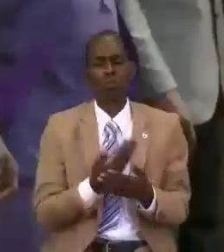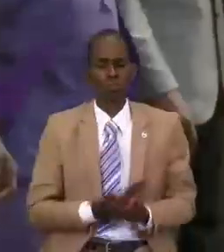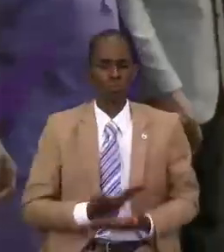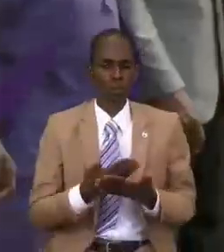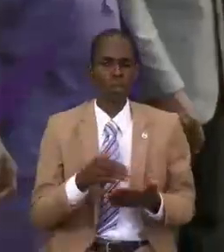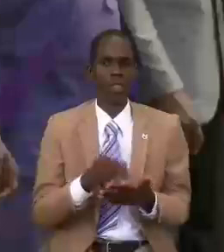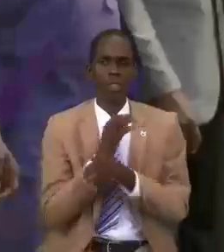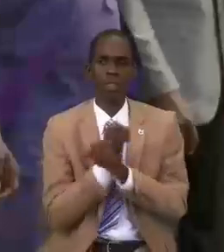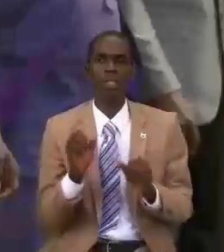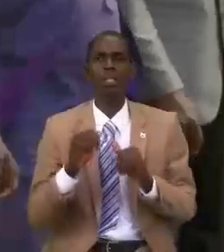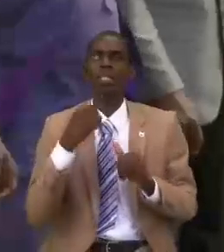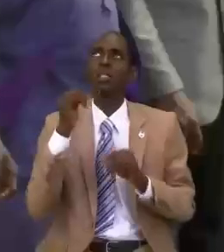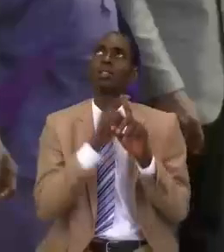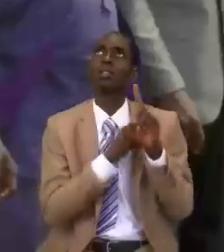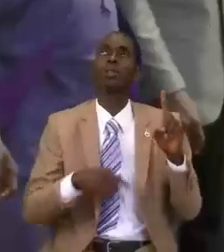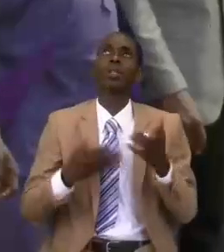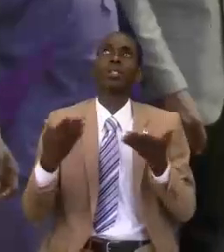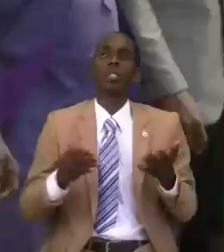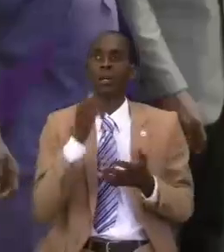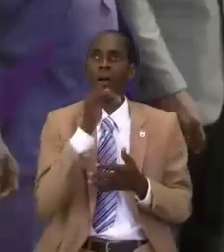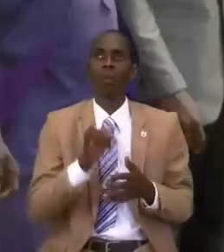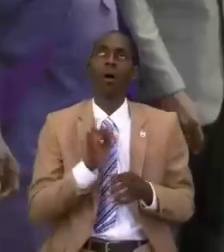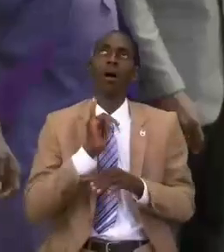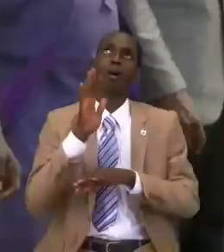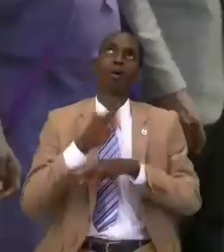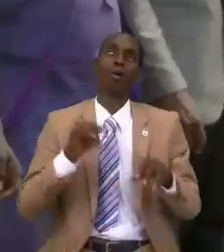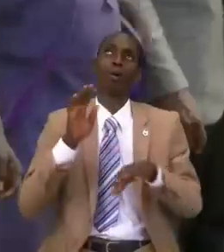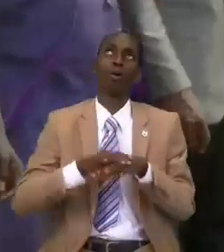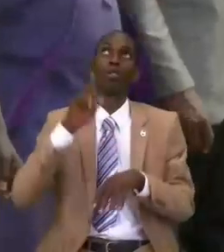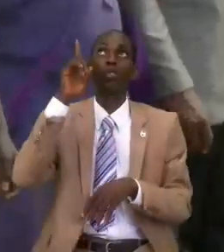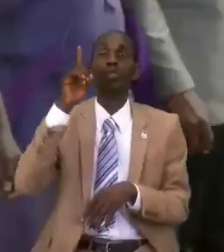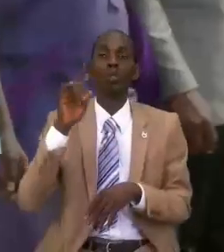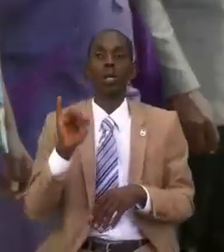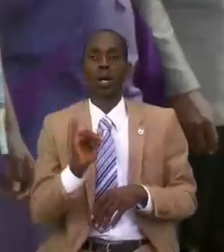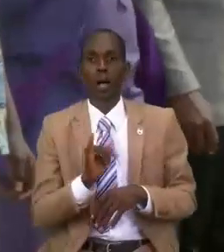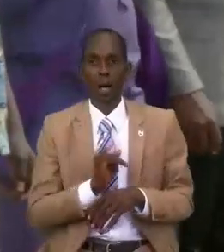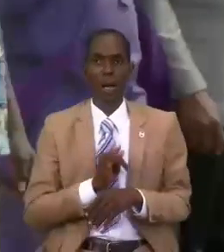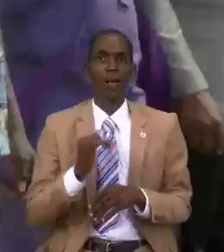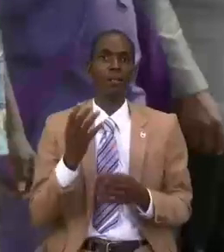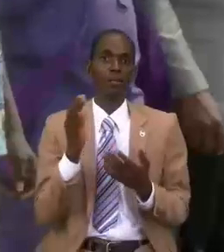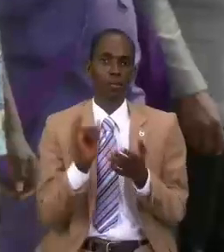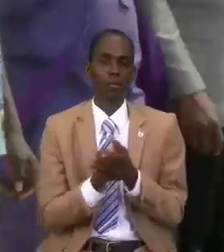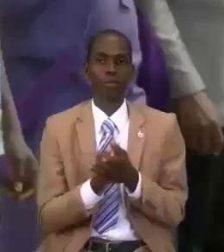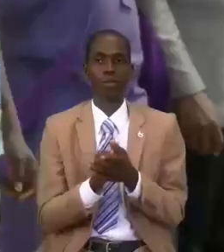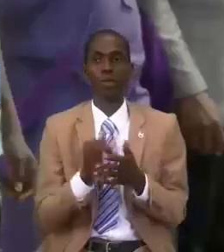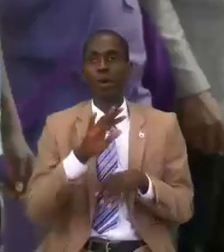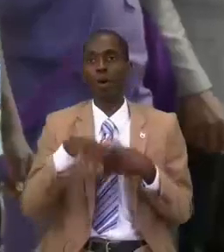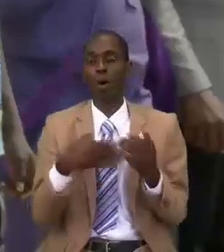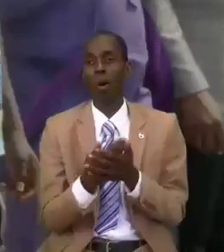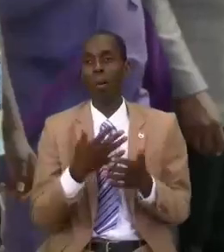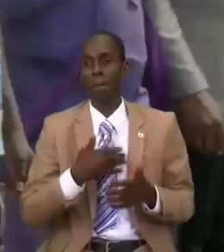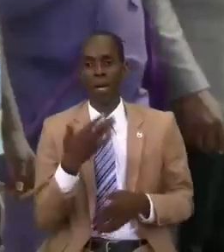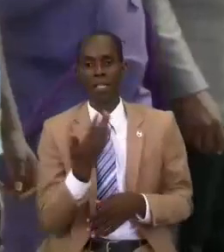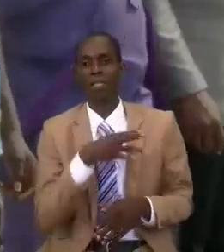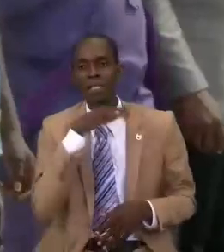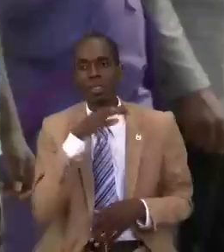you. I drop all my sins. I drop all my iniquity. I drop all my transgression and